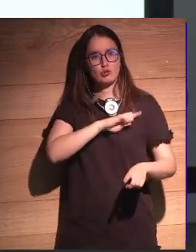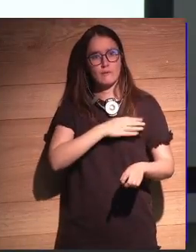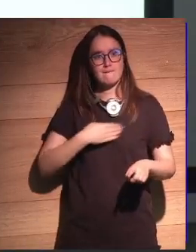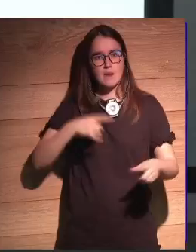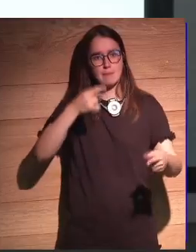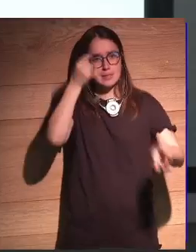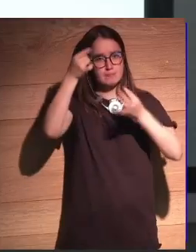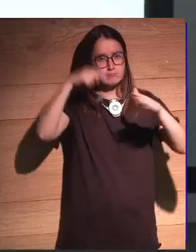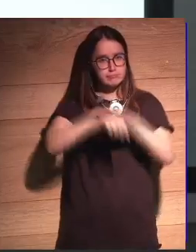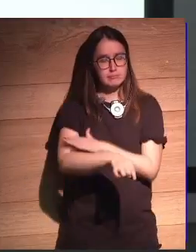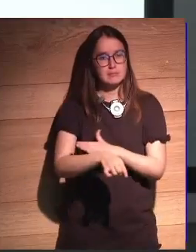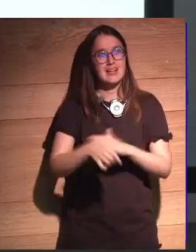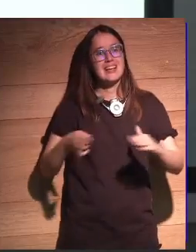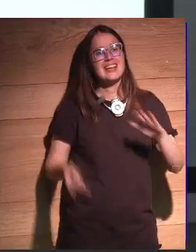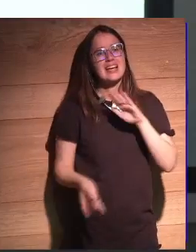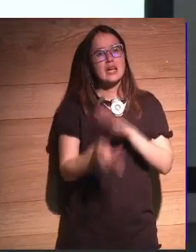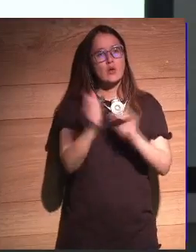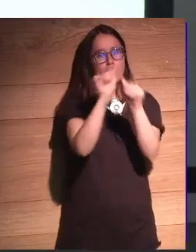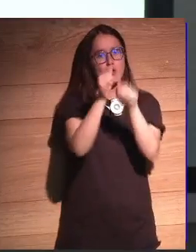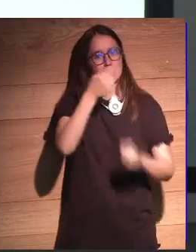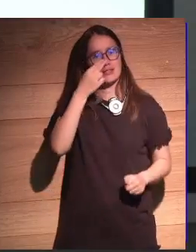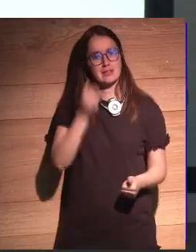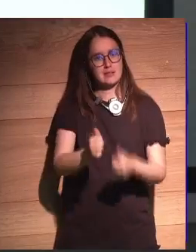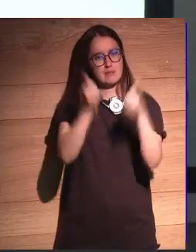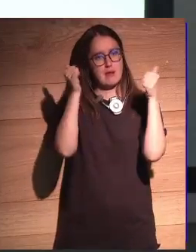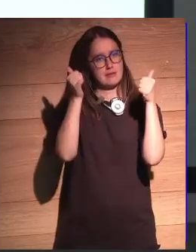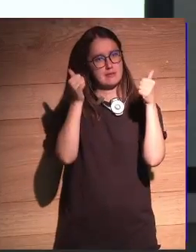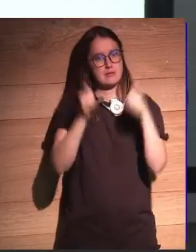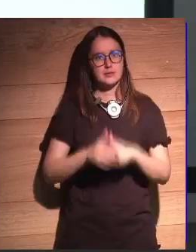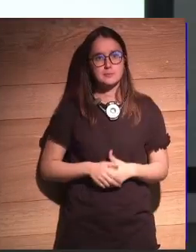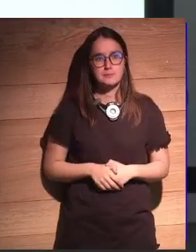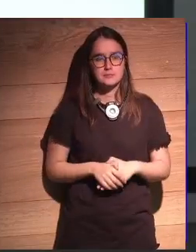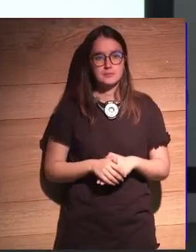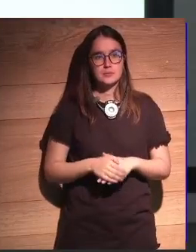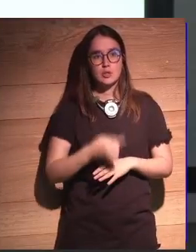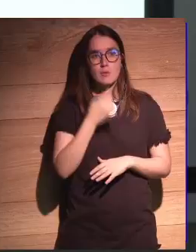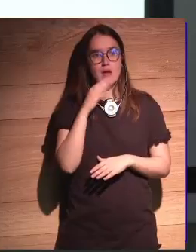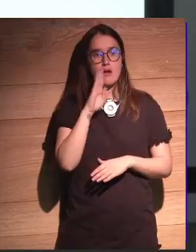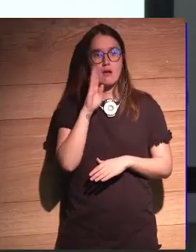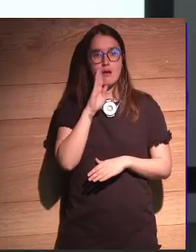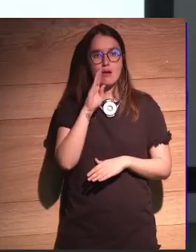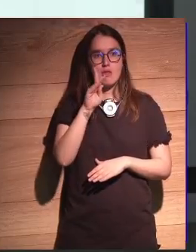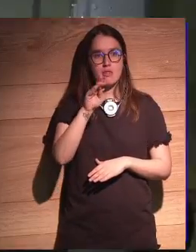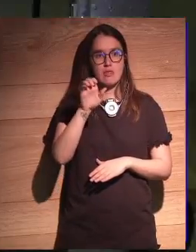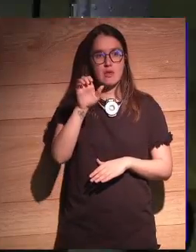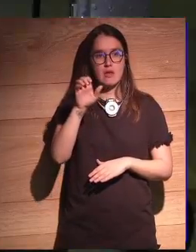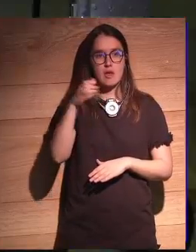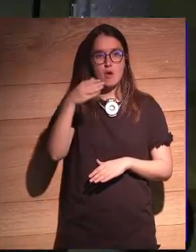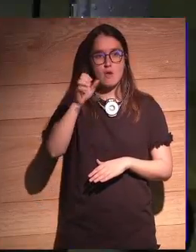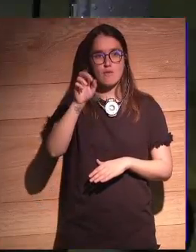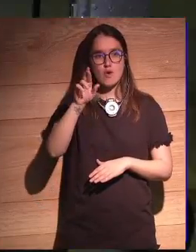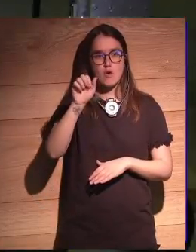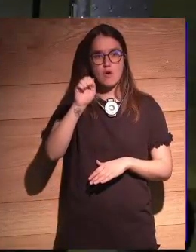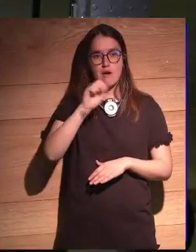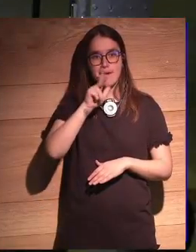think about it and to talk about it. And as Deborah said, if there's any core argument to this book,